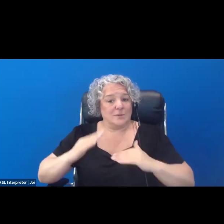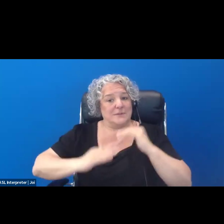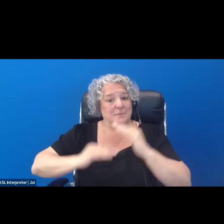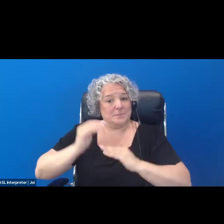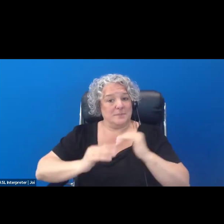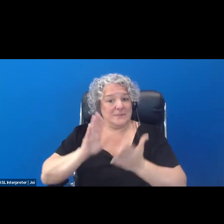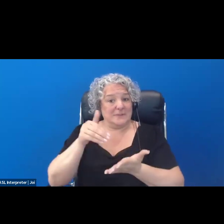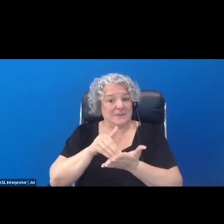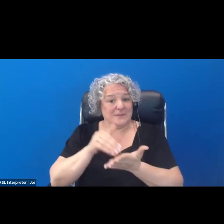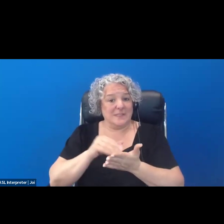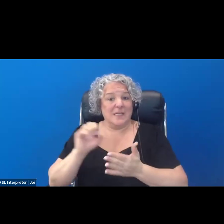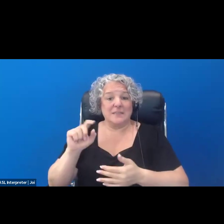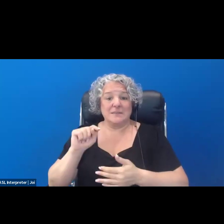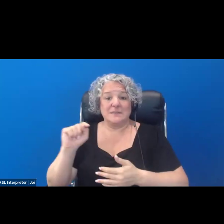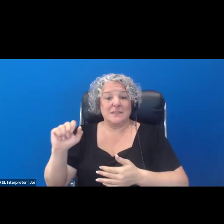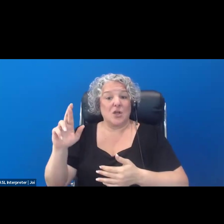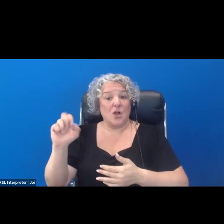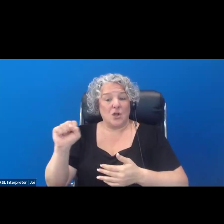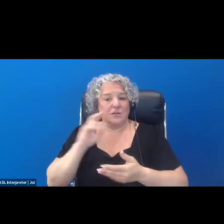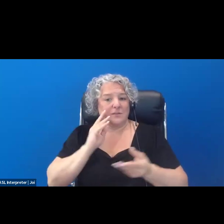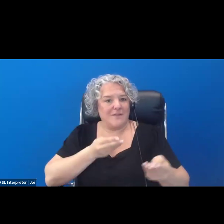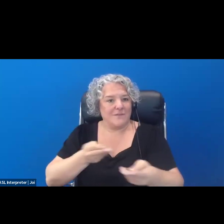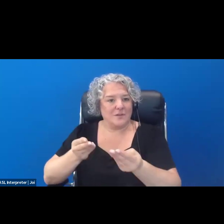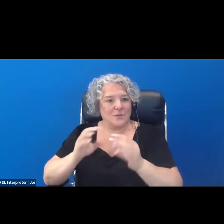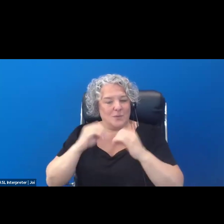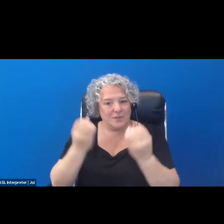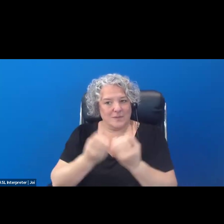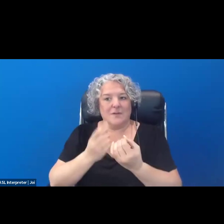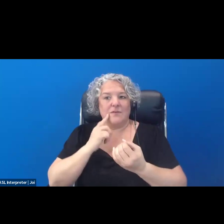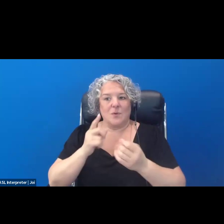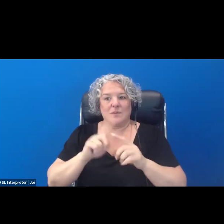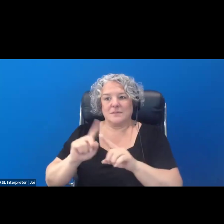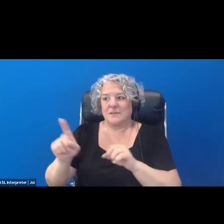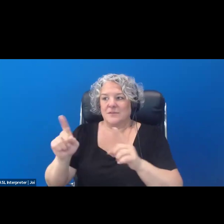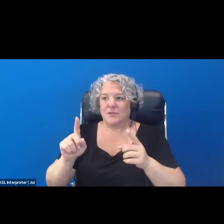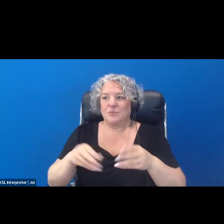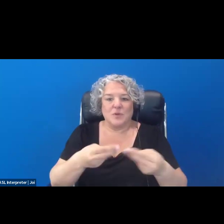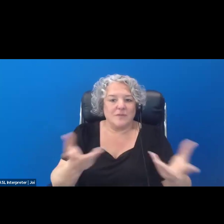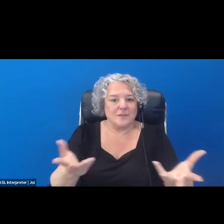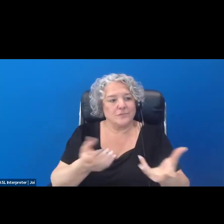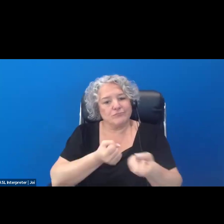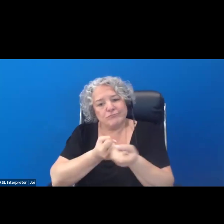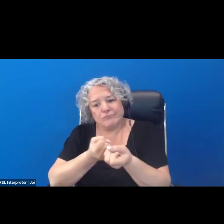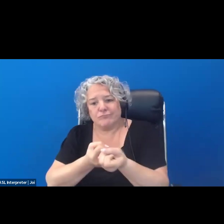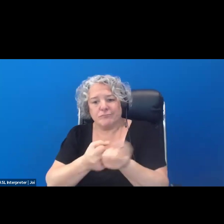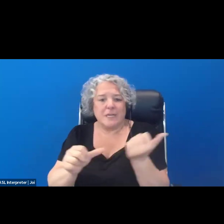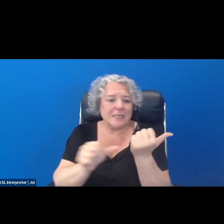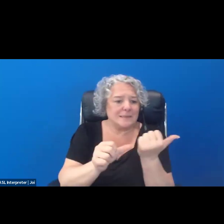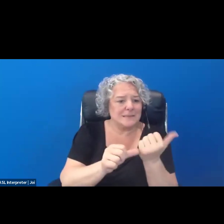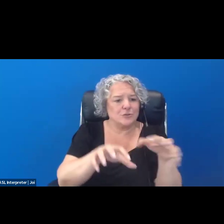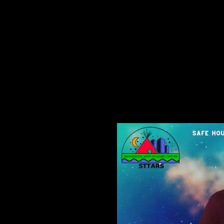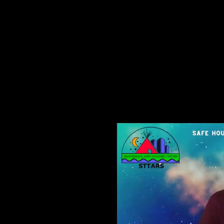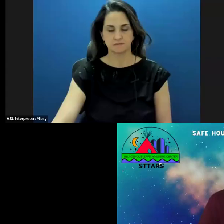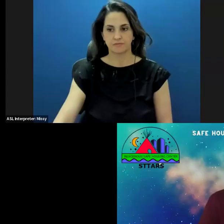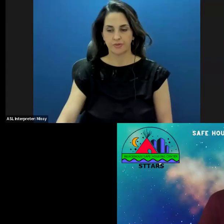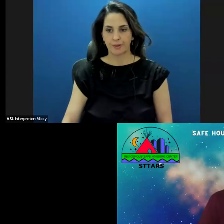center, STARS funded organizations that provide housing provisions, including assistance locating and securing safe